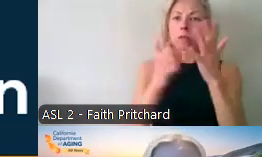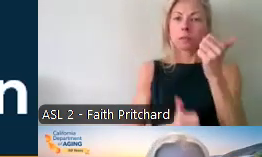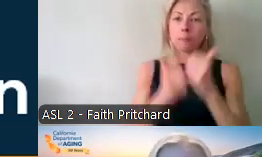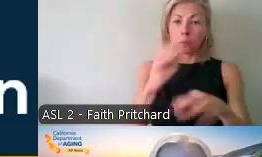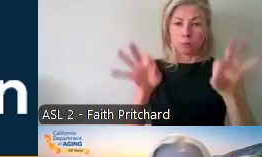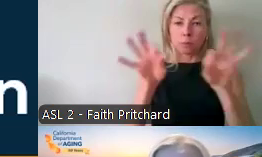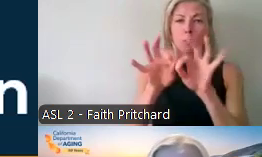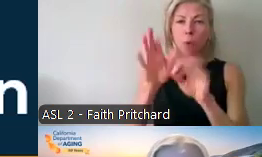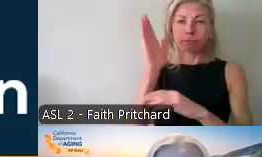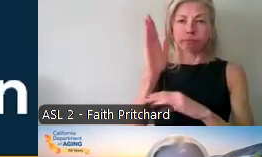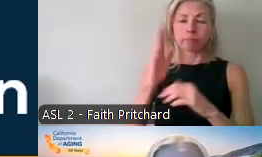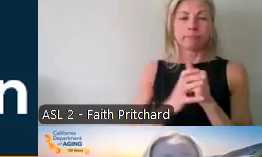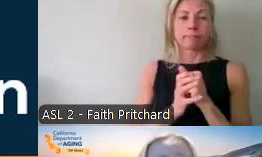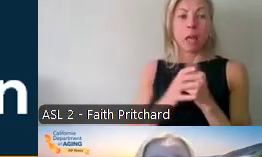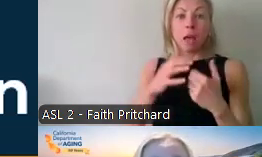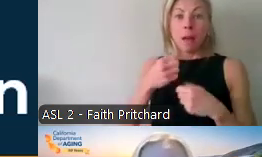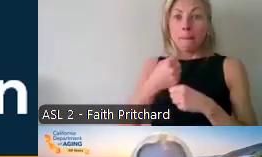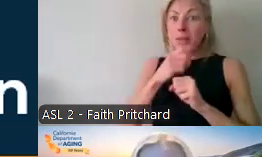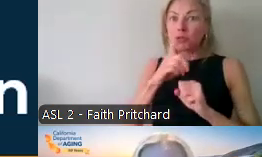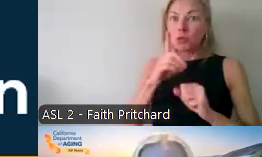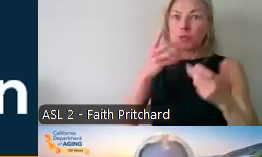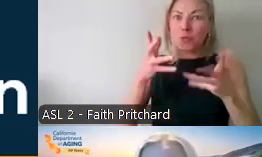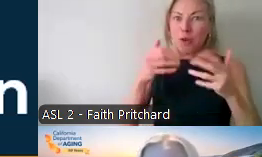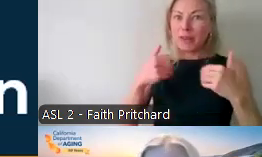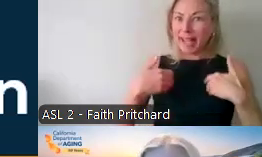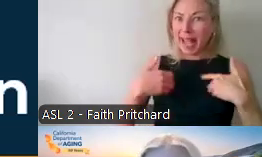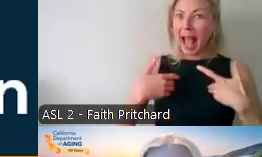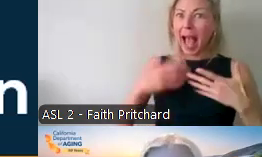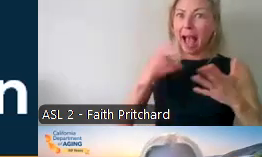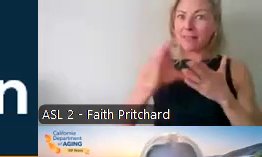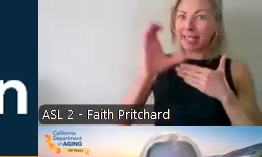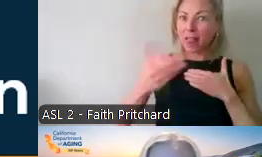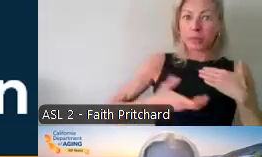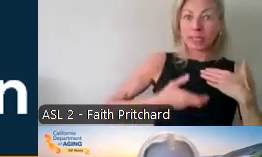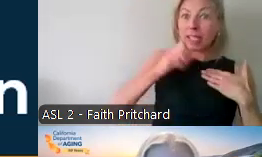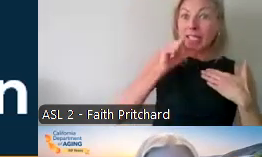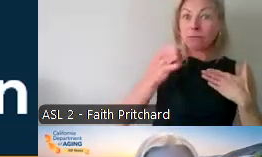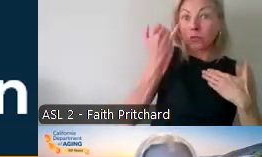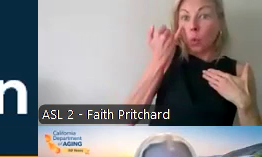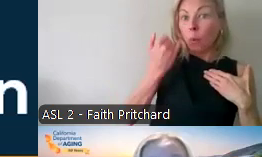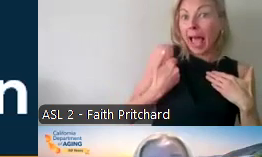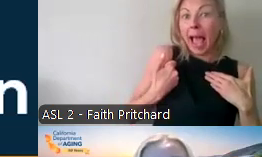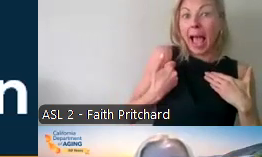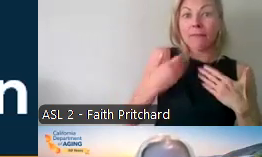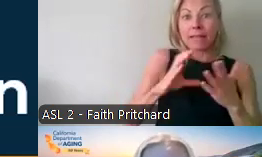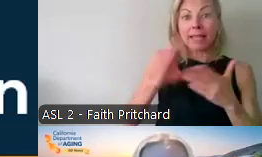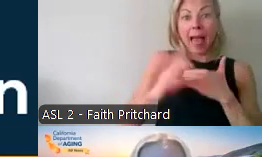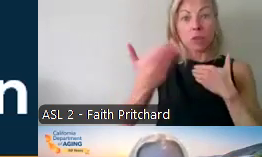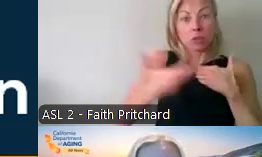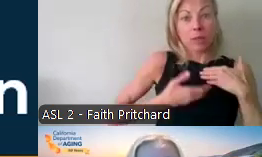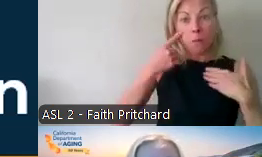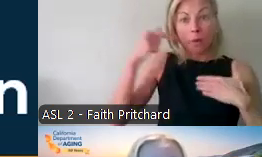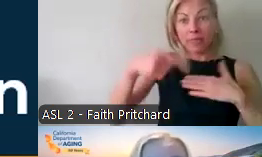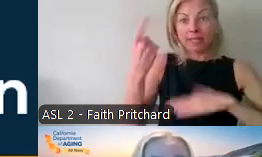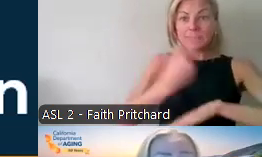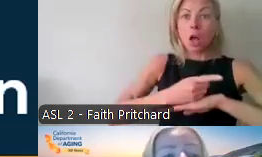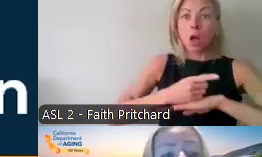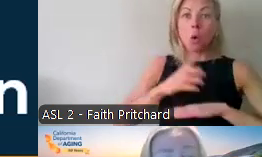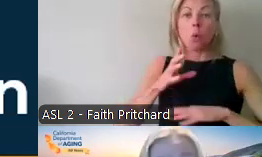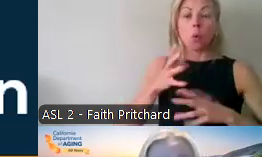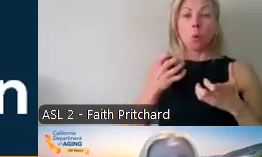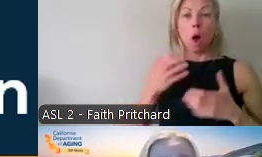all already have a calendar invite, please let me know if you do not have a calendar invite for this date. But we are looking to host